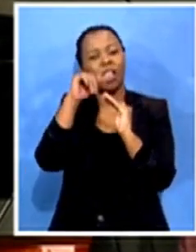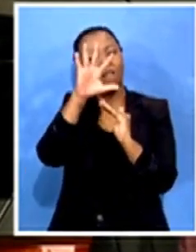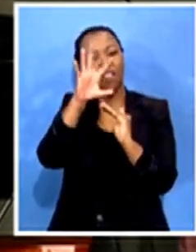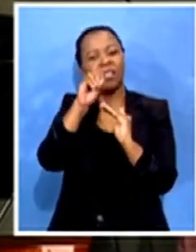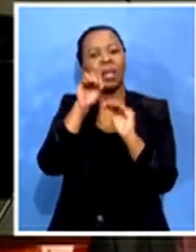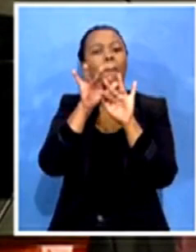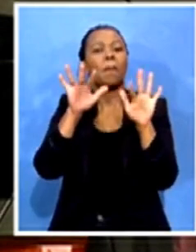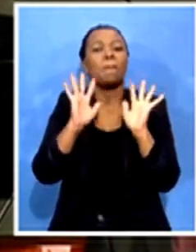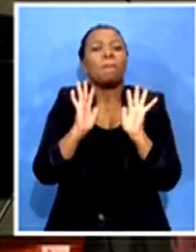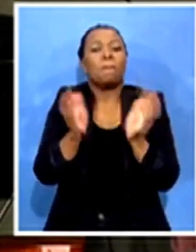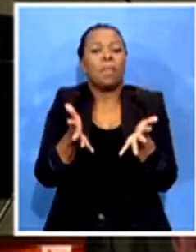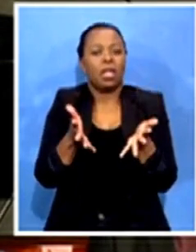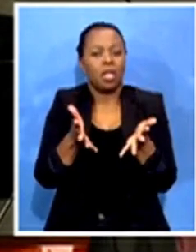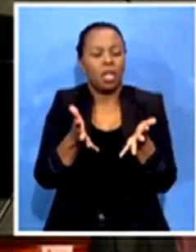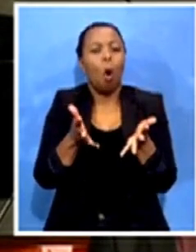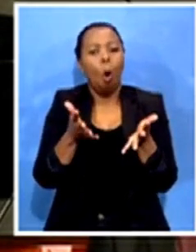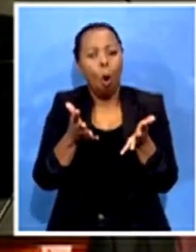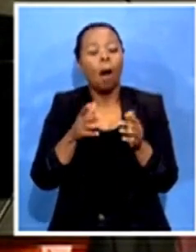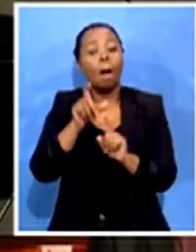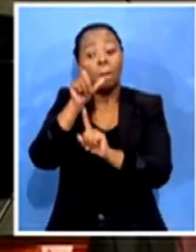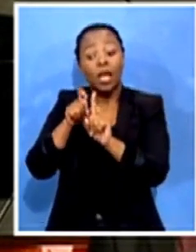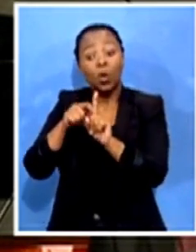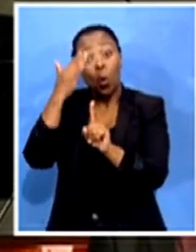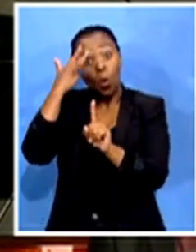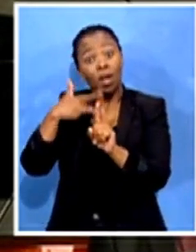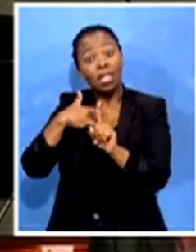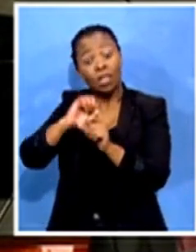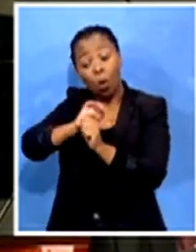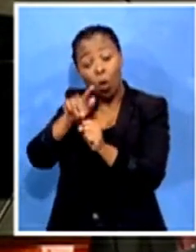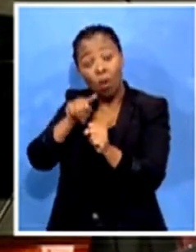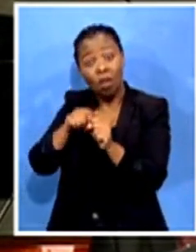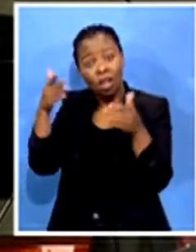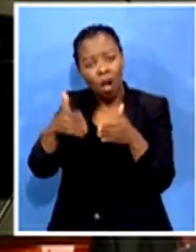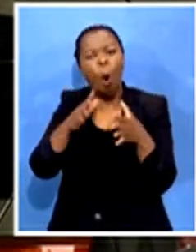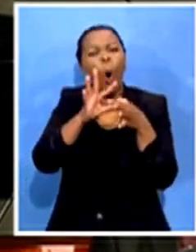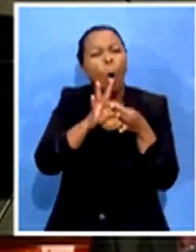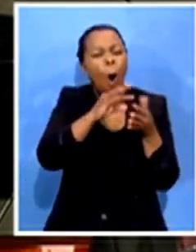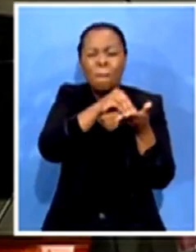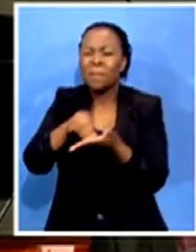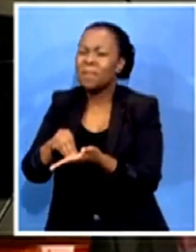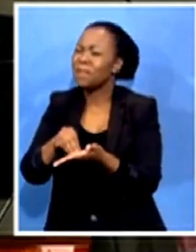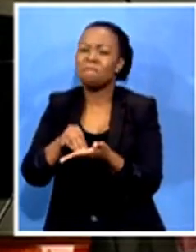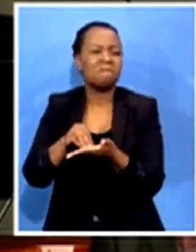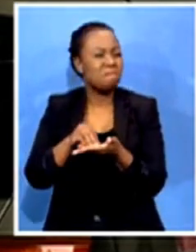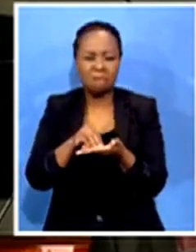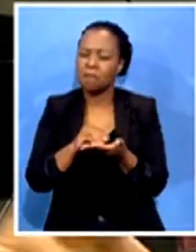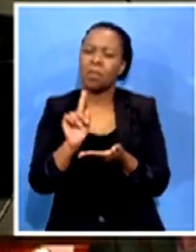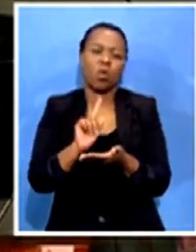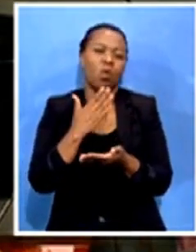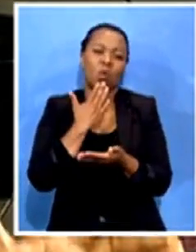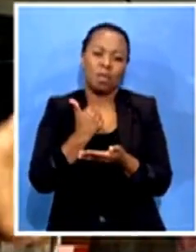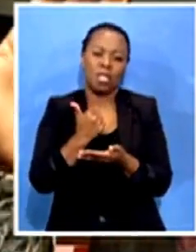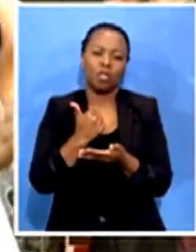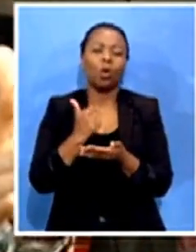on COVID-19 must not be brought home. So we are appealing to the people of our province,